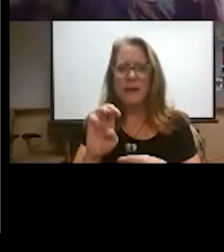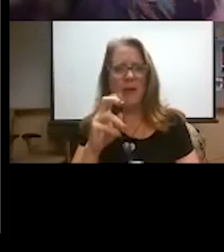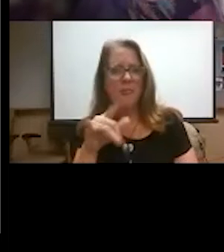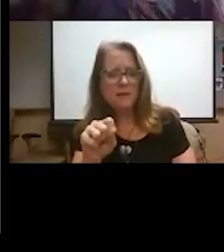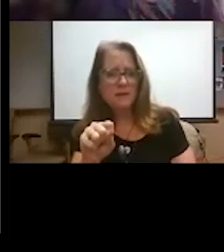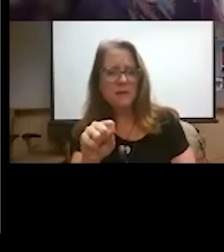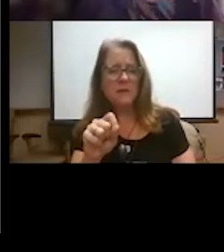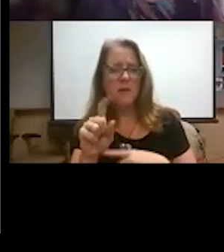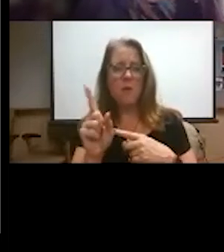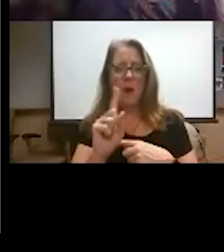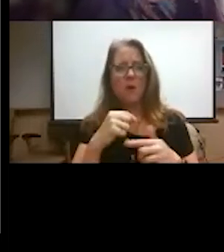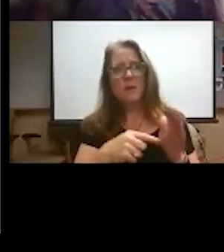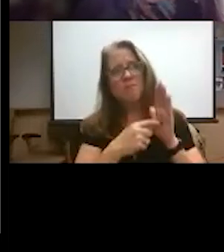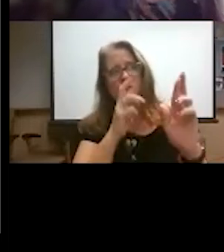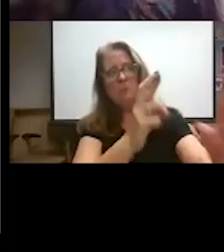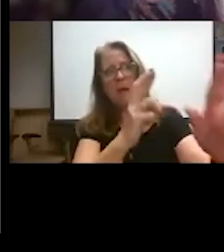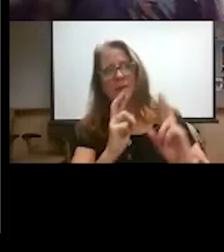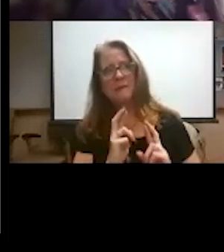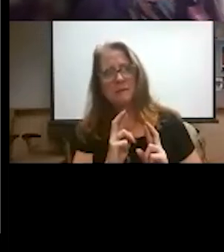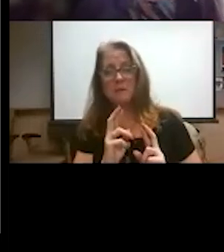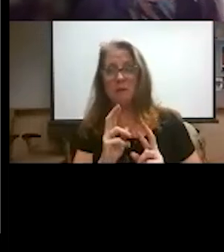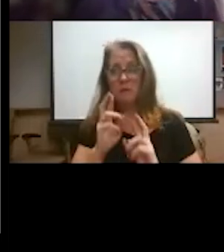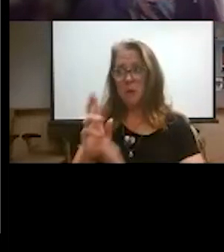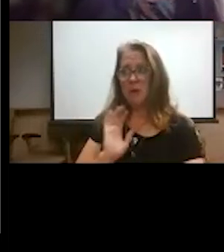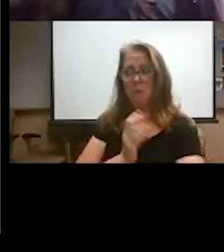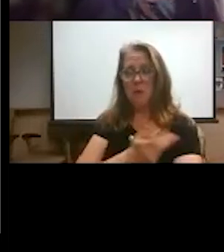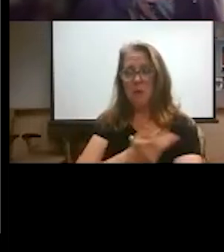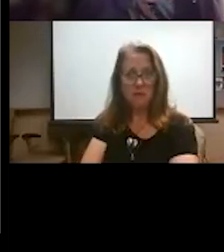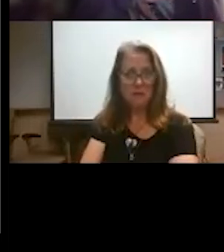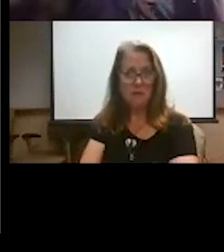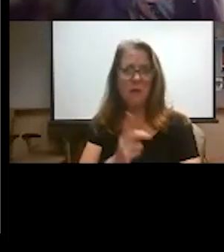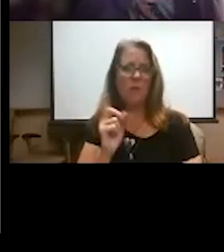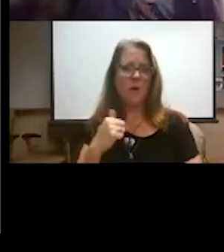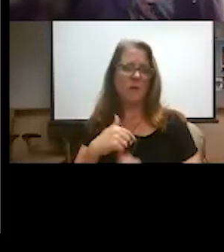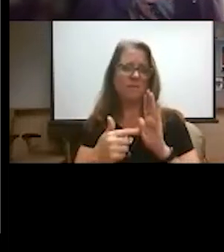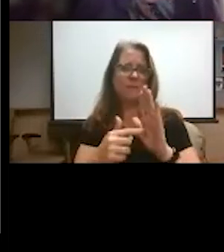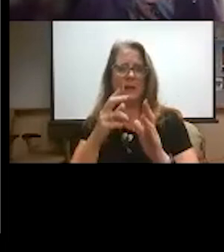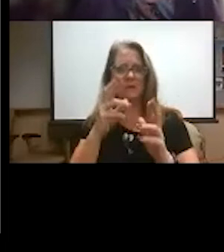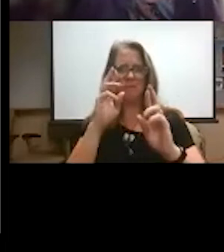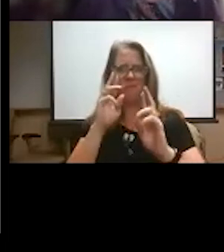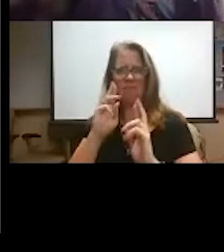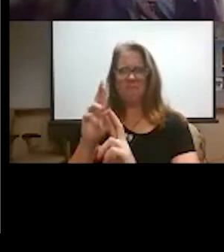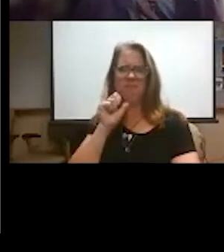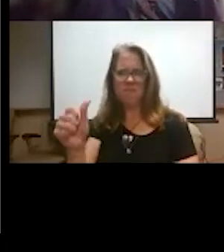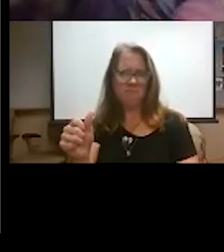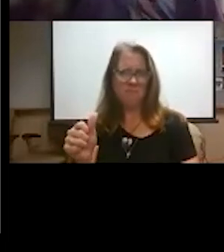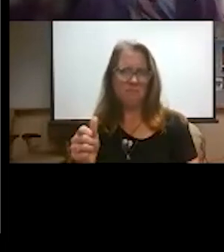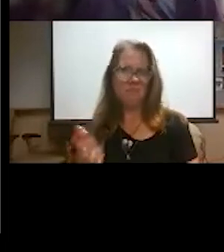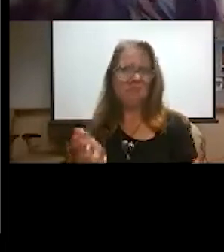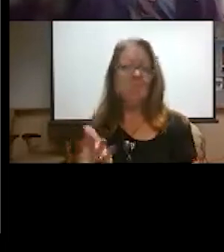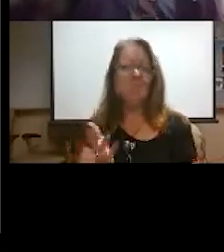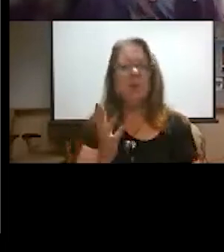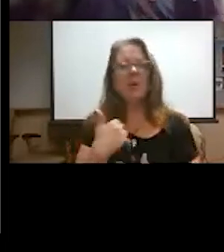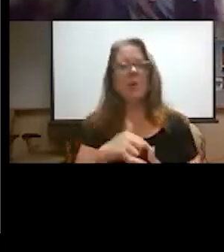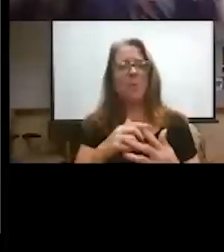demonstrate respect for each other and for our patients? Where and when do we demonstrate disrespect? Do we carve